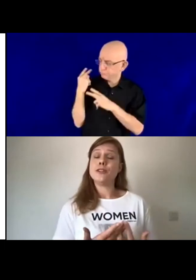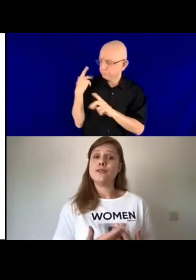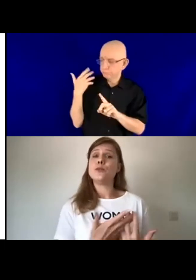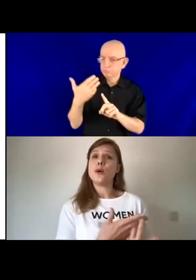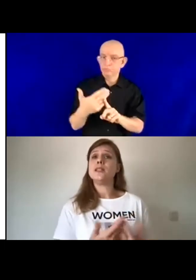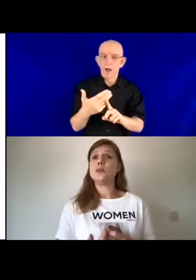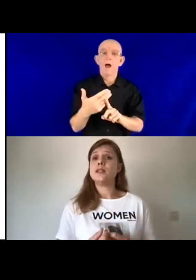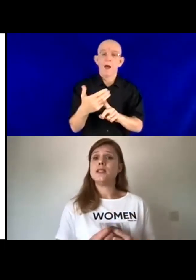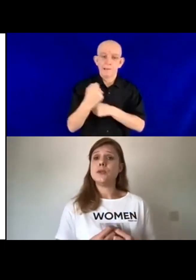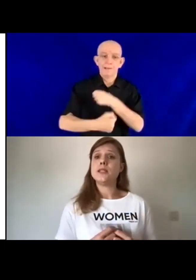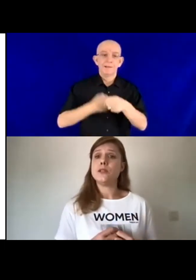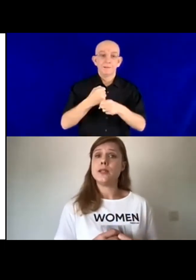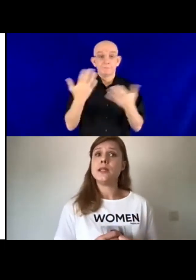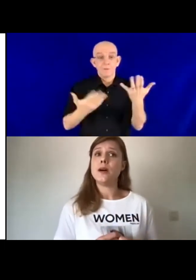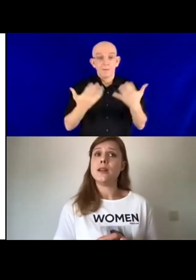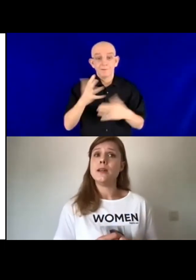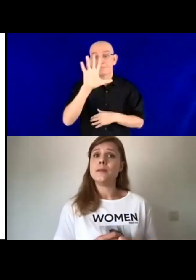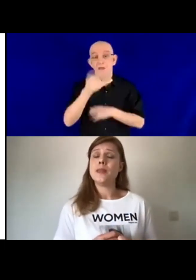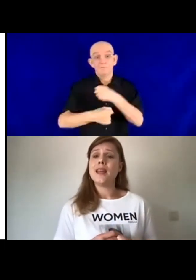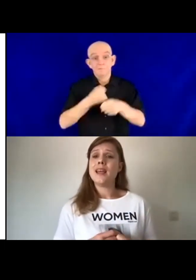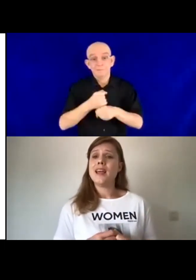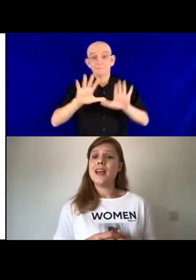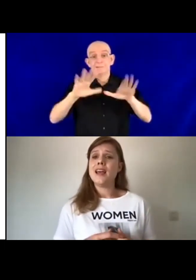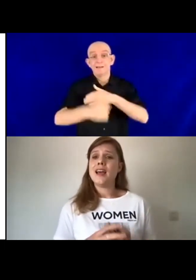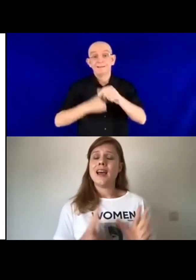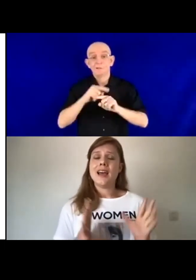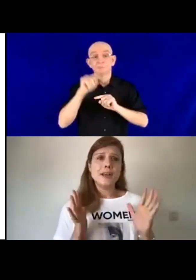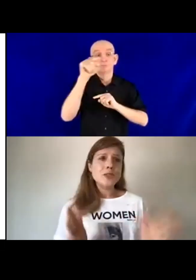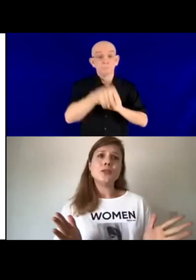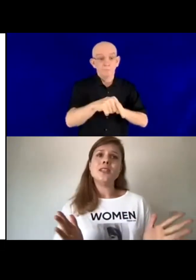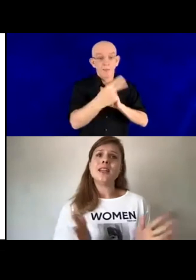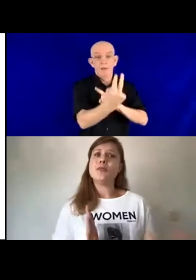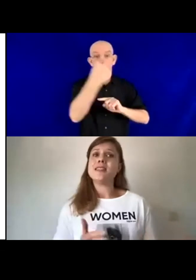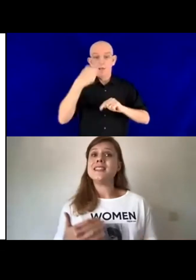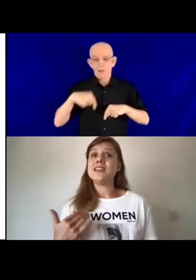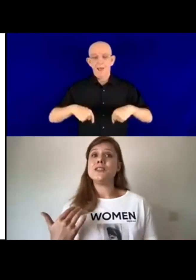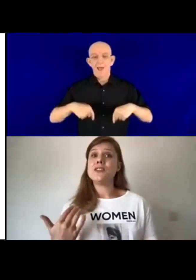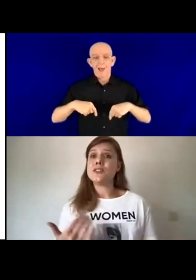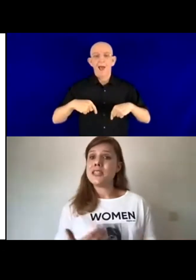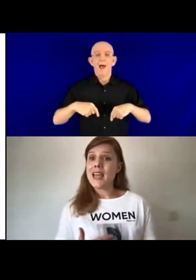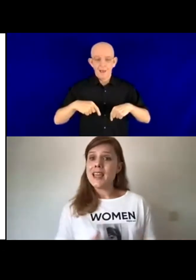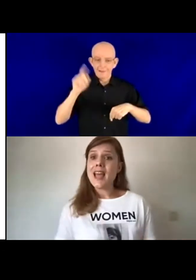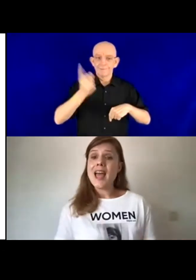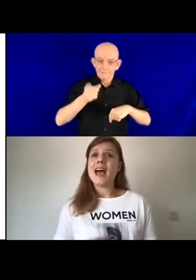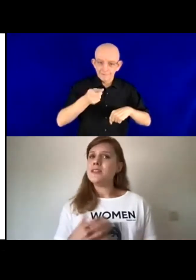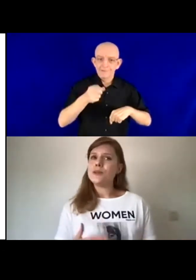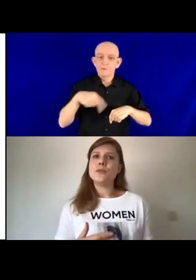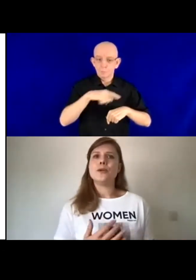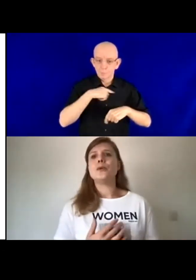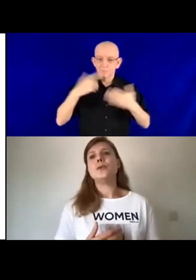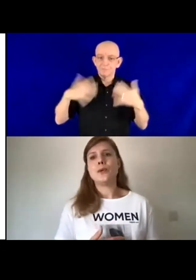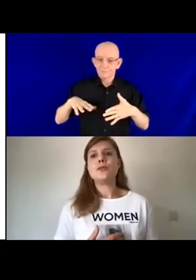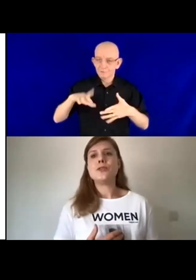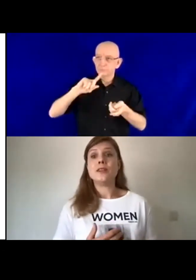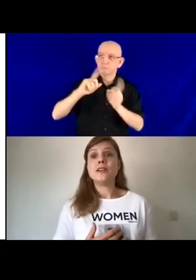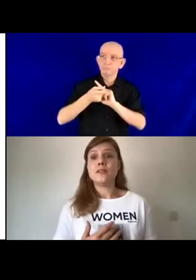learned from 2020, 2021. And I'm sure that presentations today and tomorrow